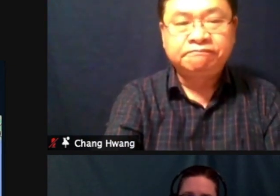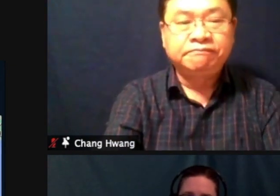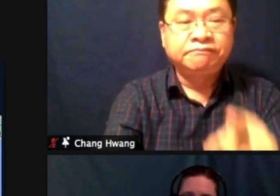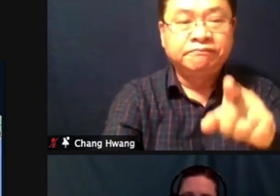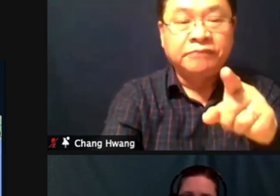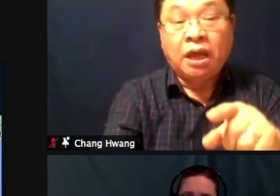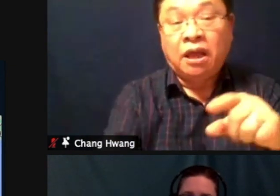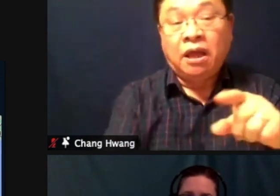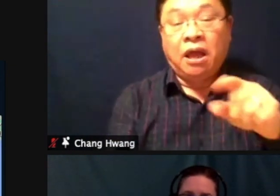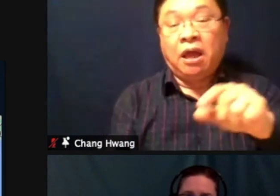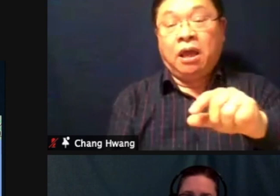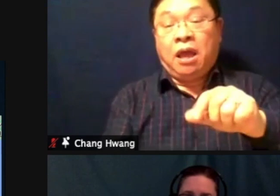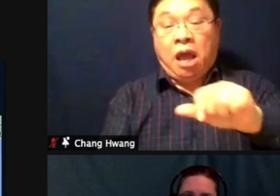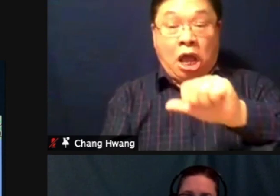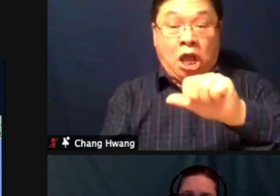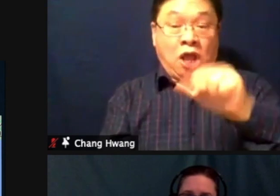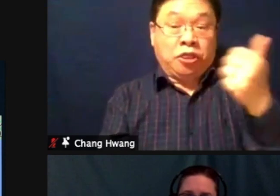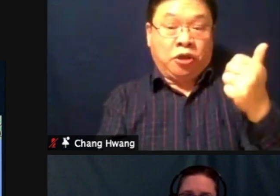provide education to children.